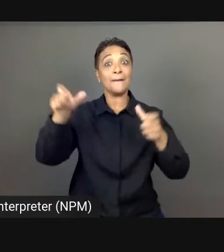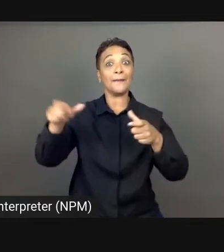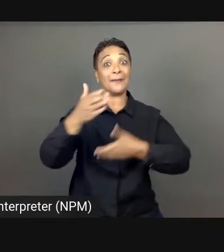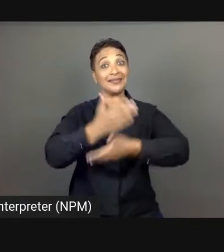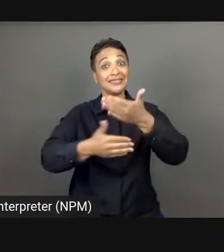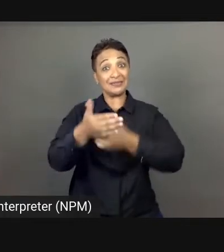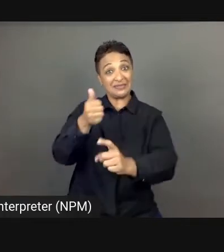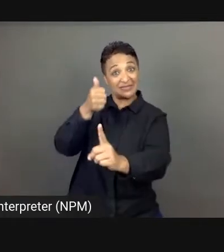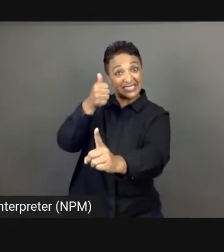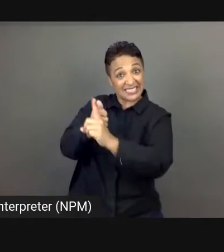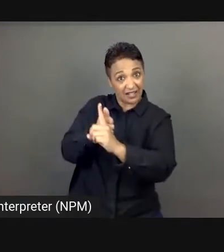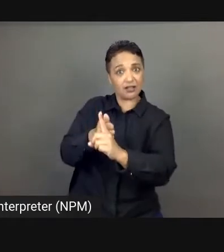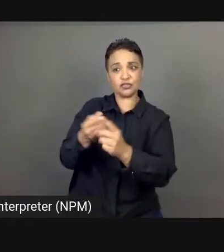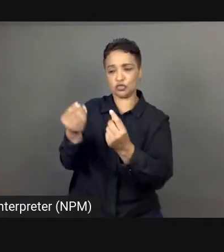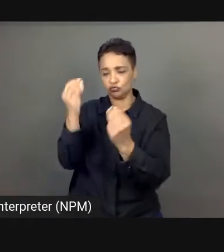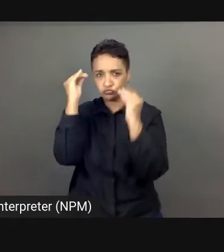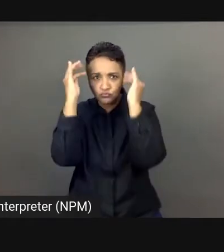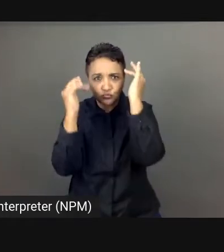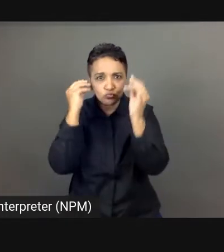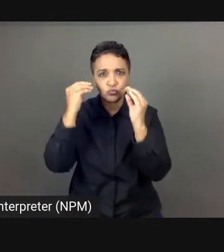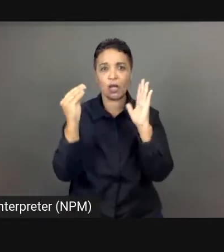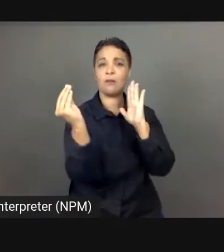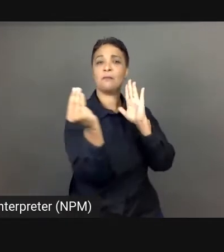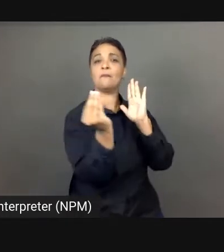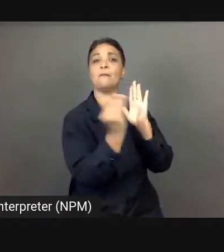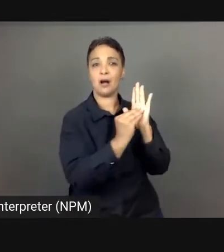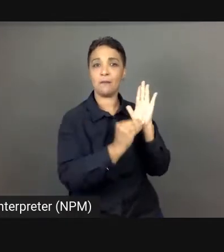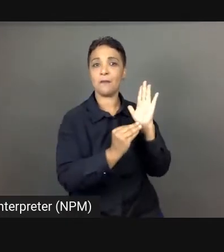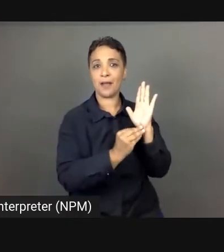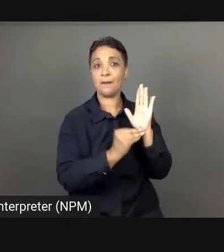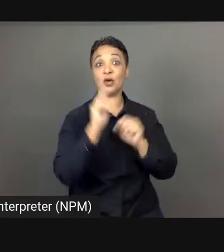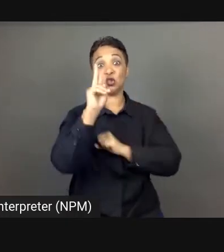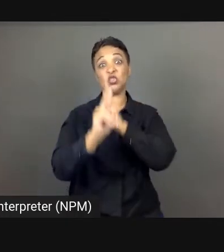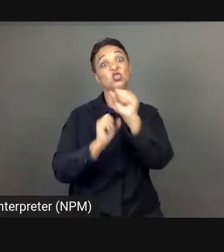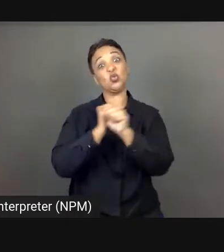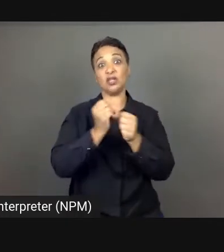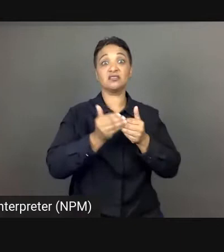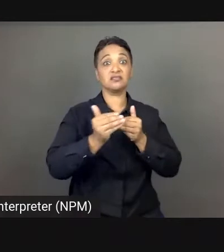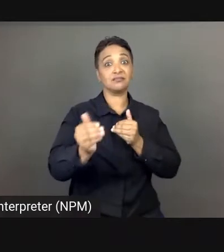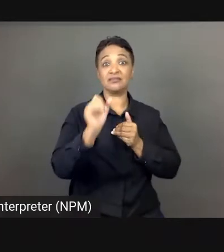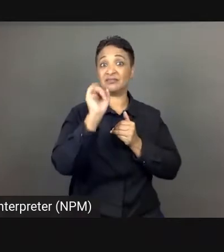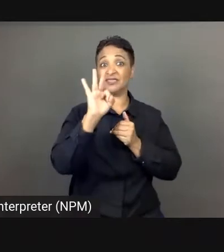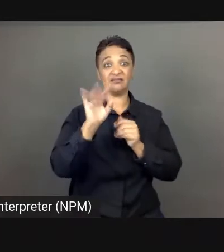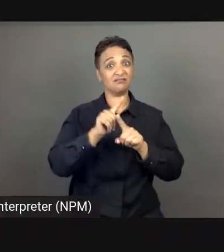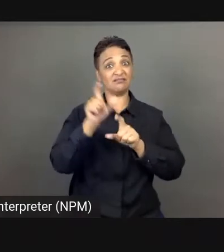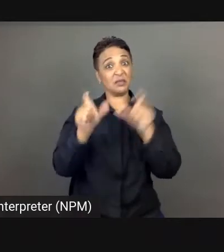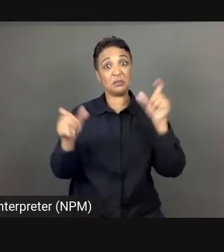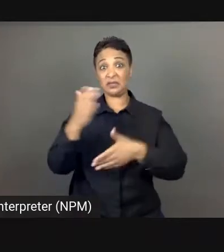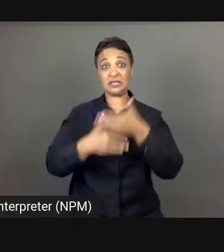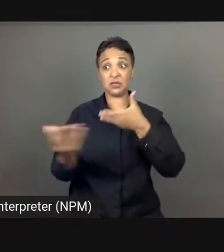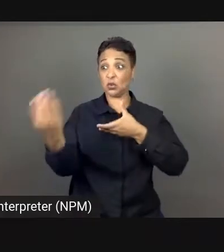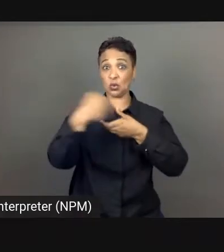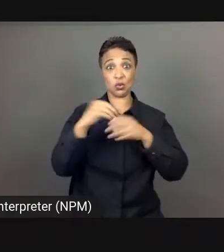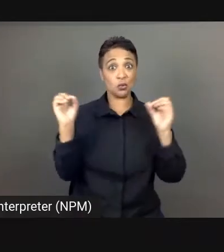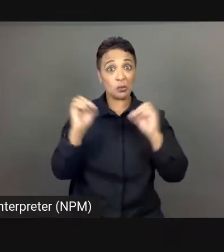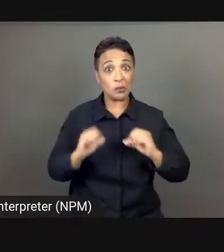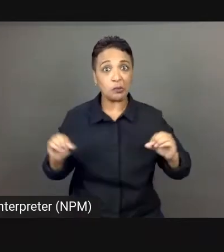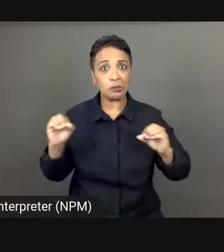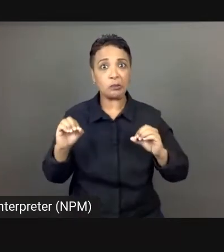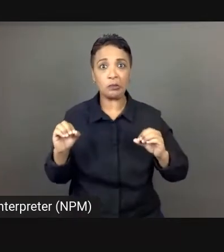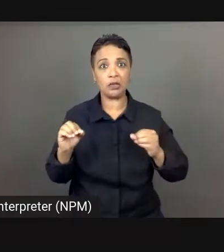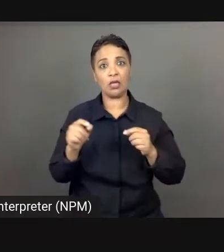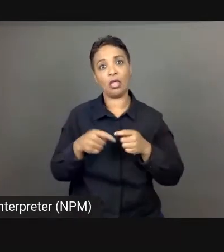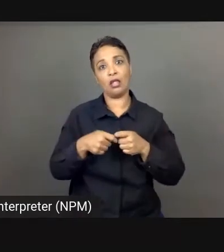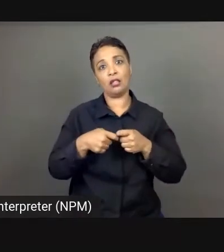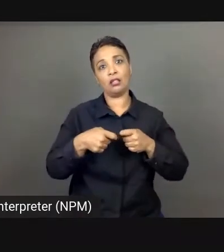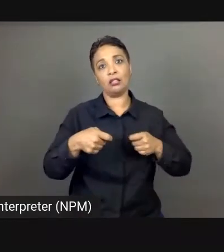themselves. Well, if not them, it would have taken longer if it wasn't for persons with disability themselves saying, this is an urgent thing, this is